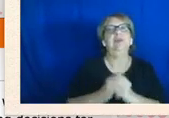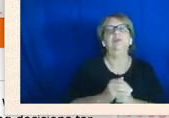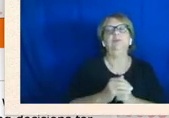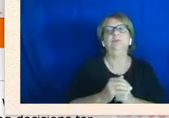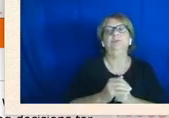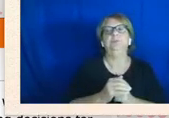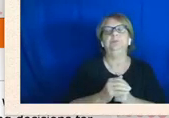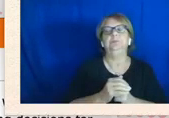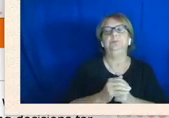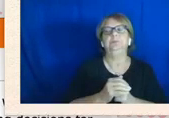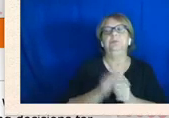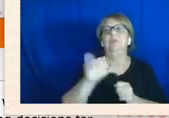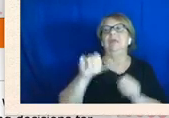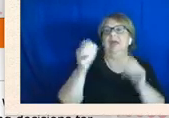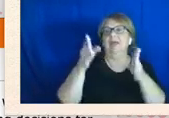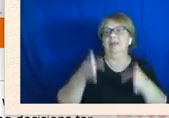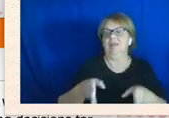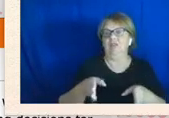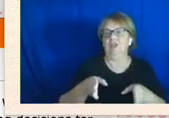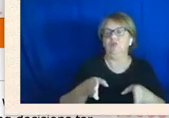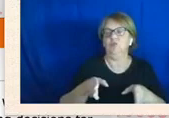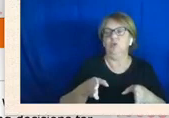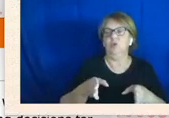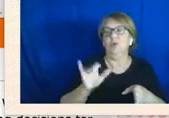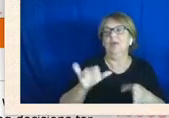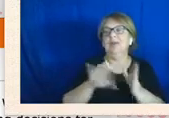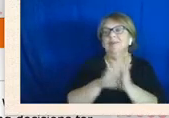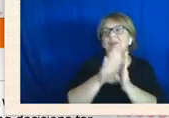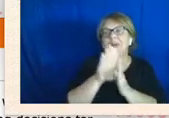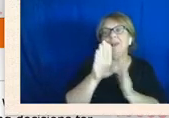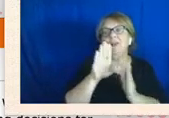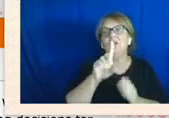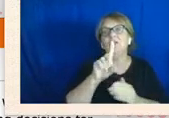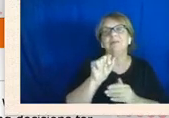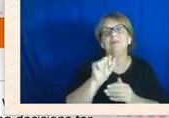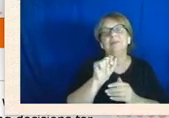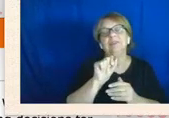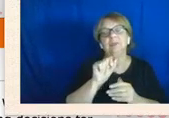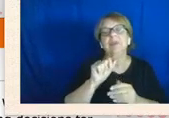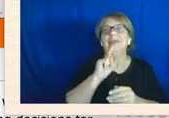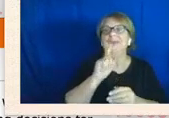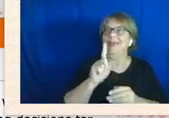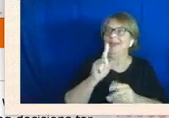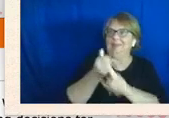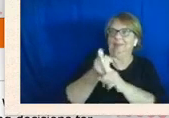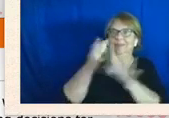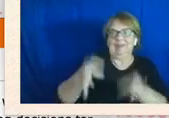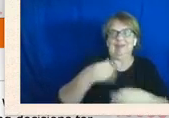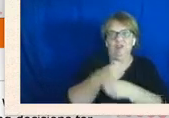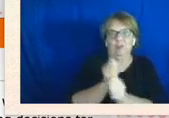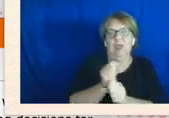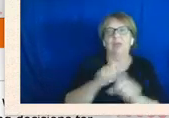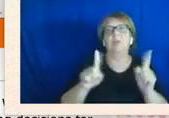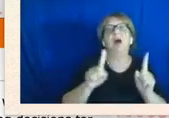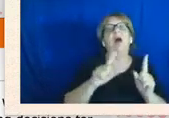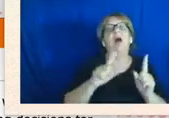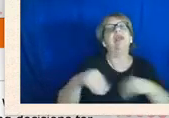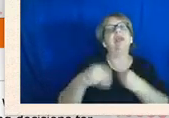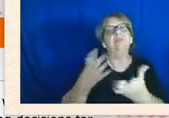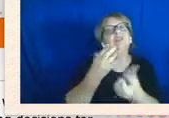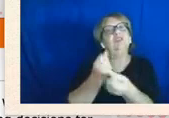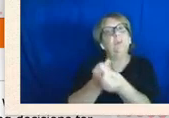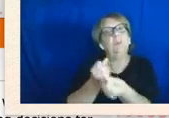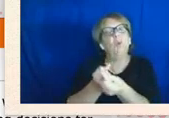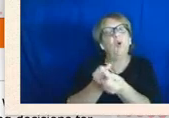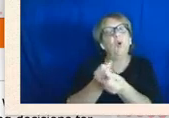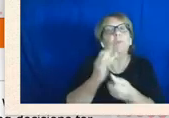that individual with that intellectual or developmental disability is the decision maker, but is provided support from one or more persons